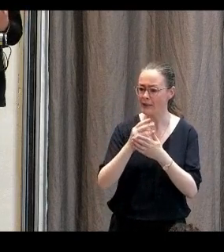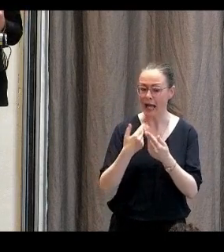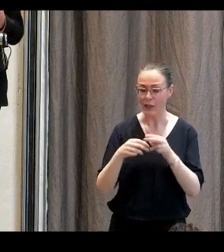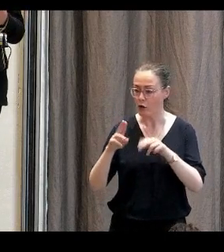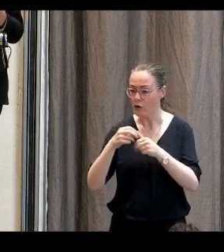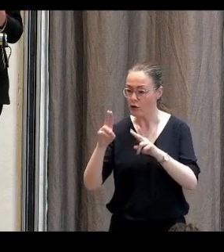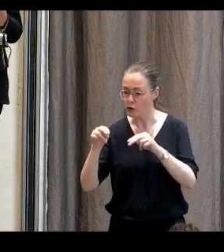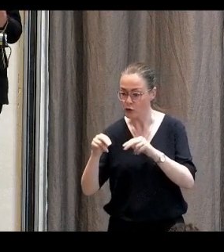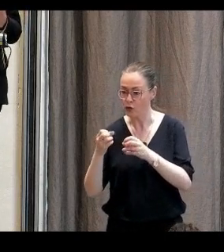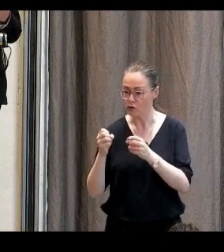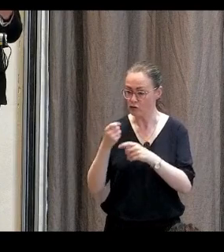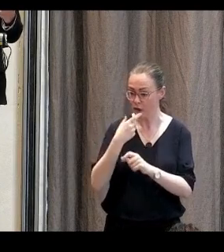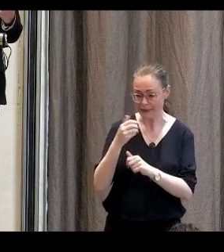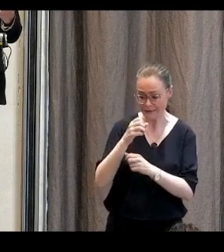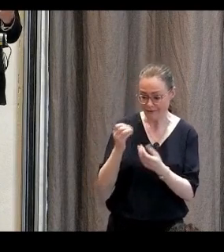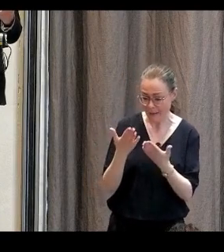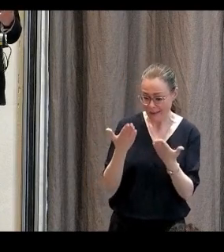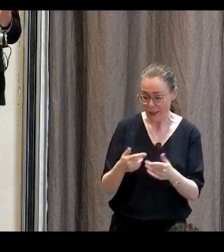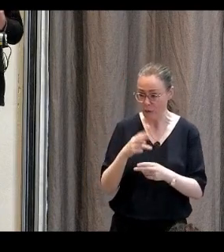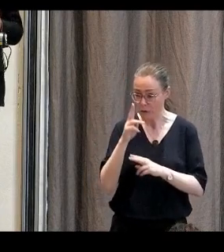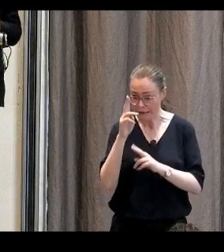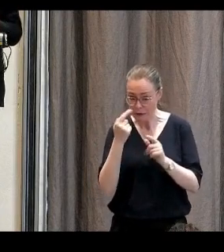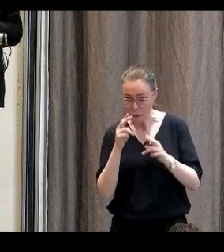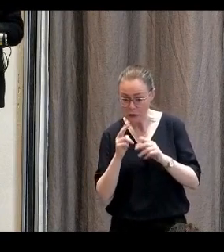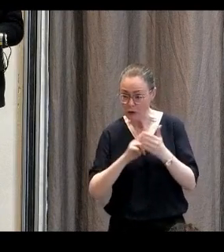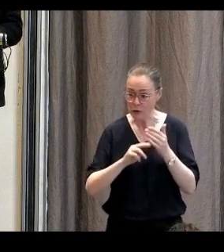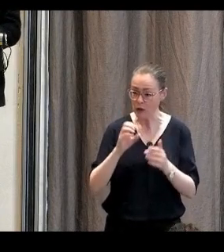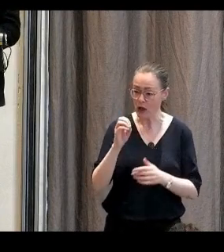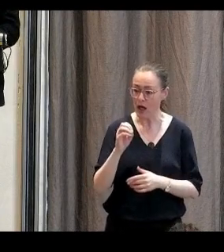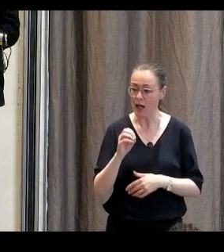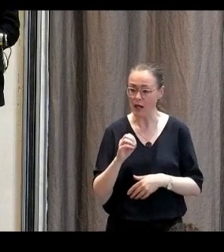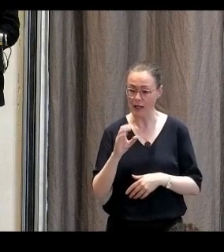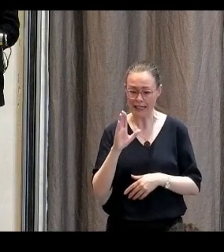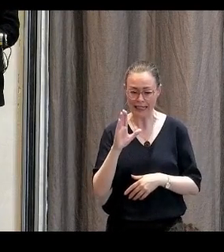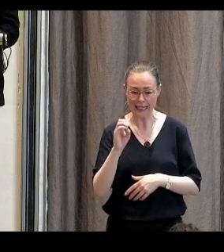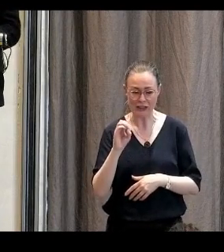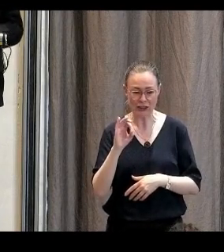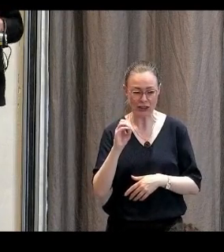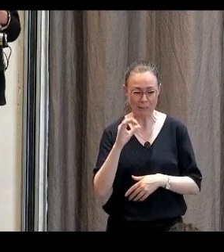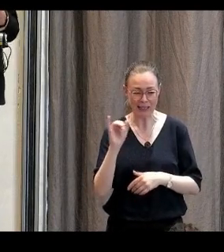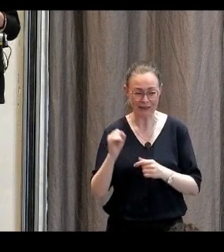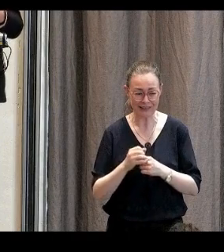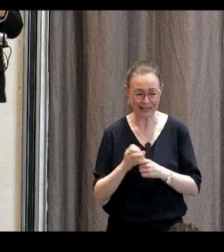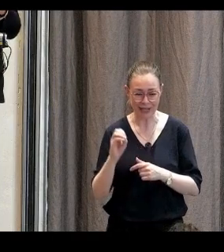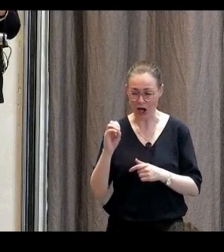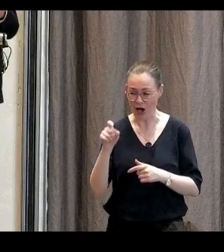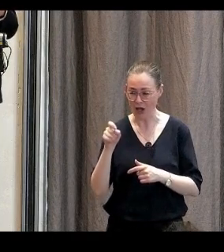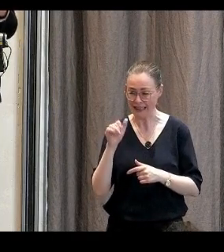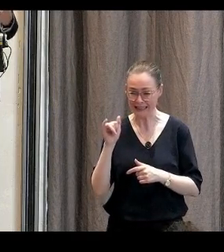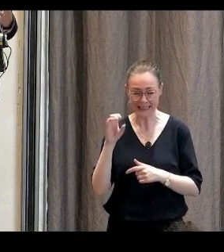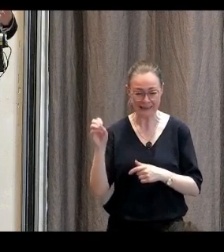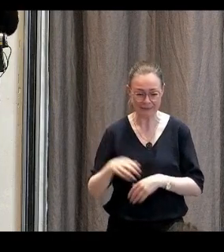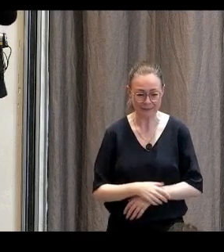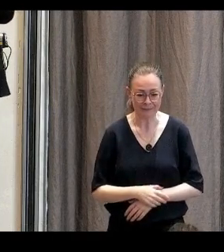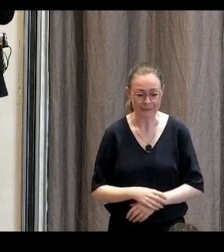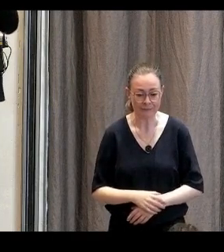become available, and we have a really important question: should we be using levetiracetam or lamotrigine as first-line treatments? And we